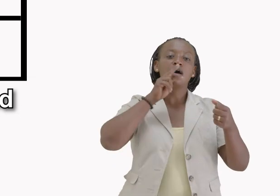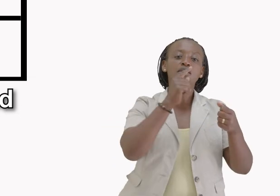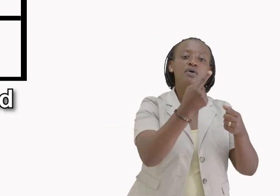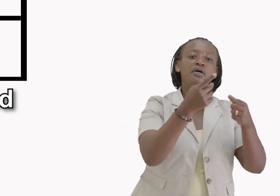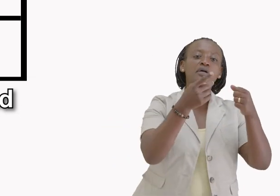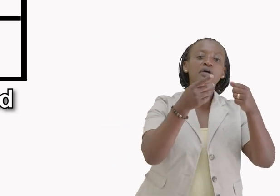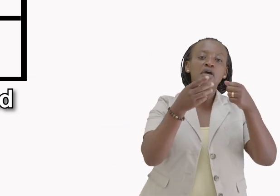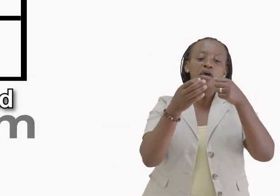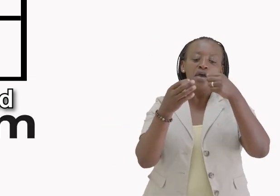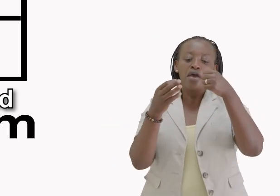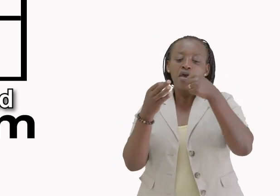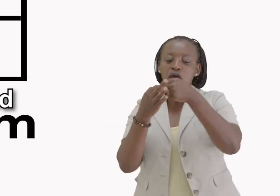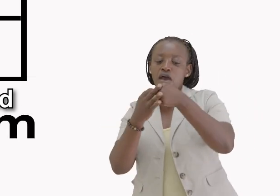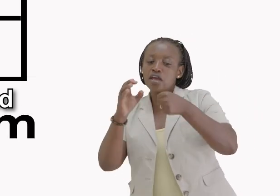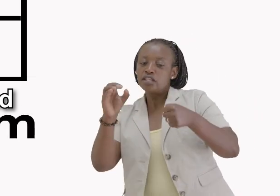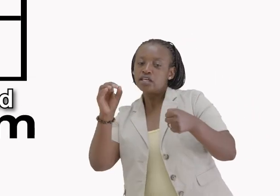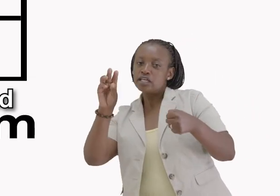is 180